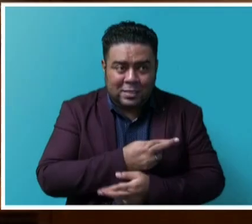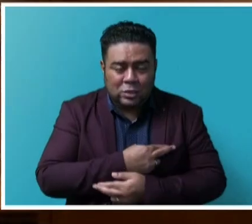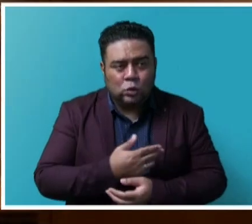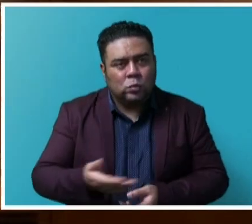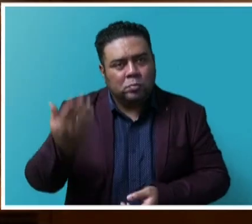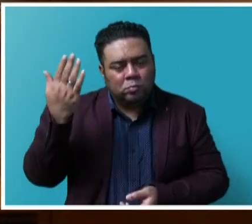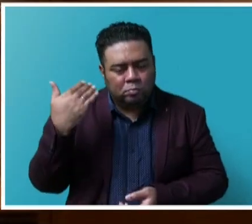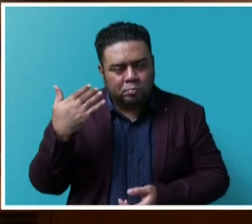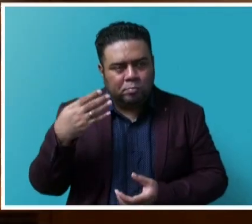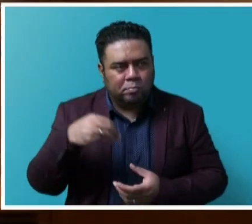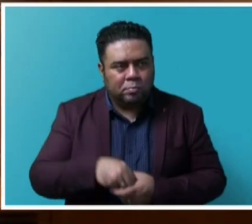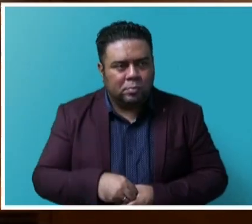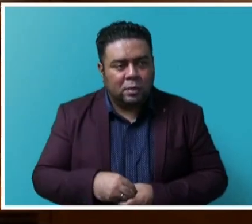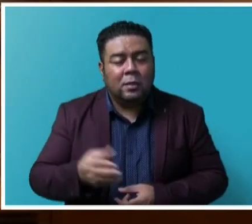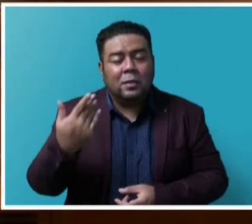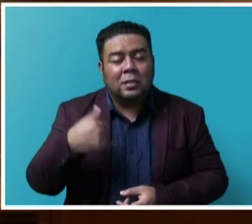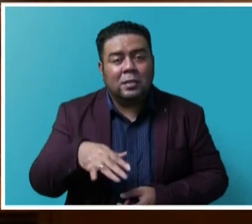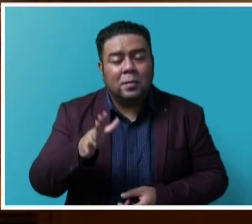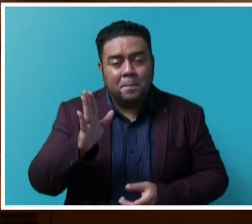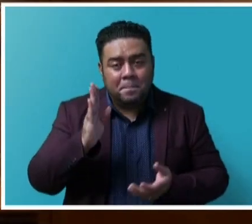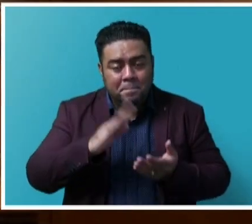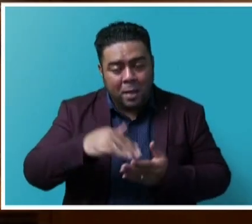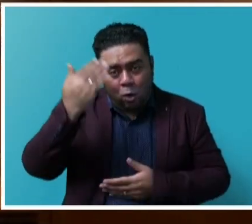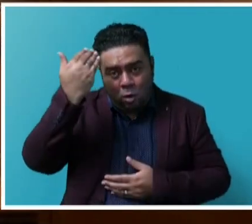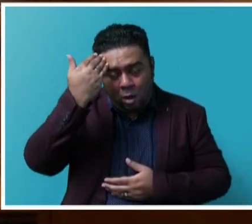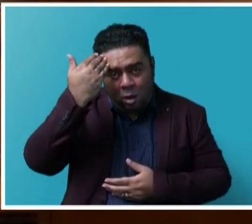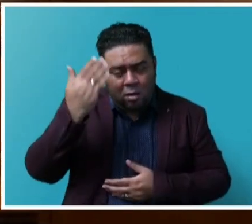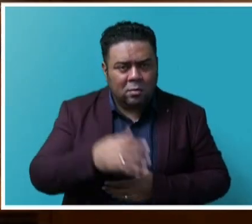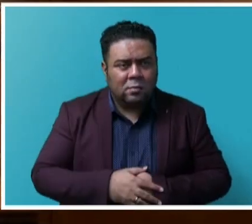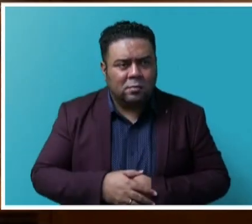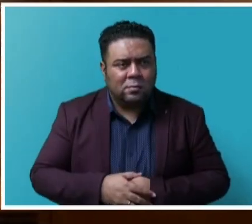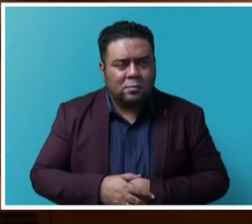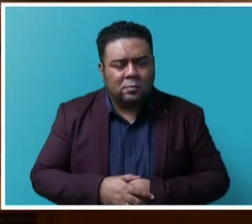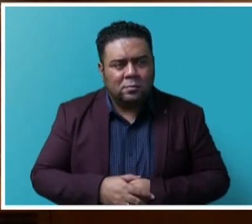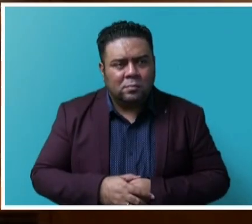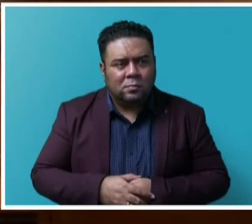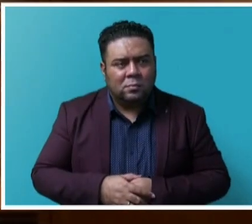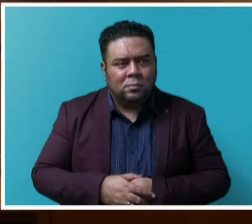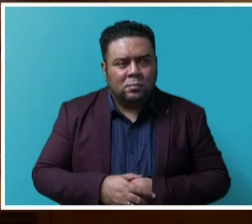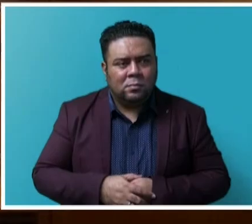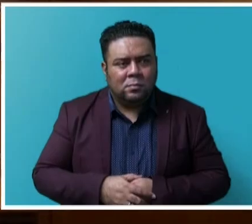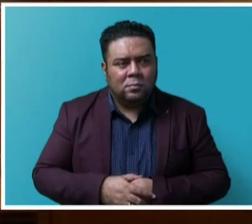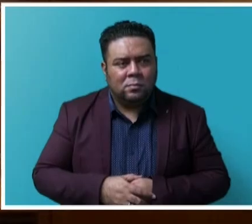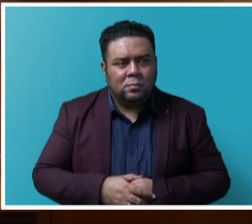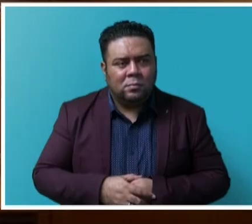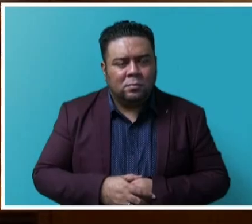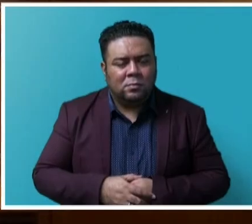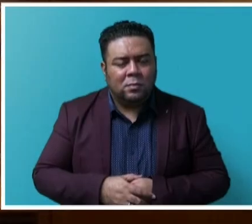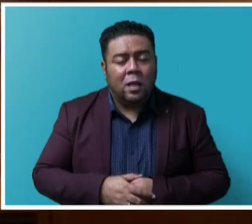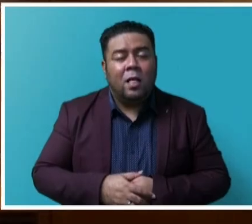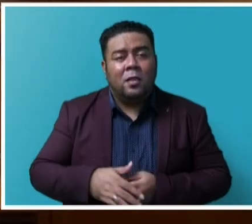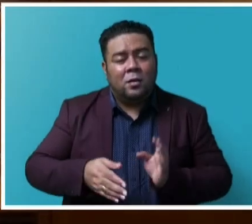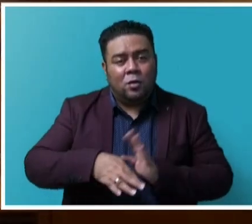predecessors, the late Ratsa Kamises Mara, when Turambal and Tuineau and Tuilau Sound Nolau. The late